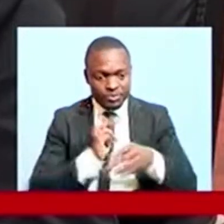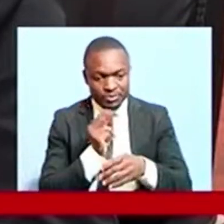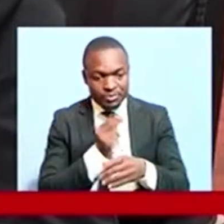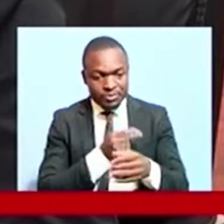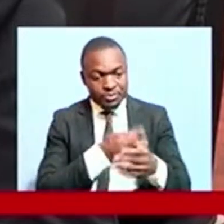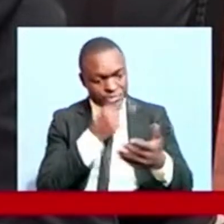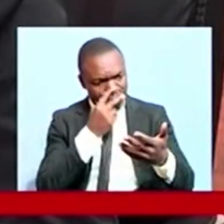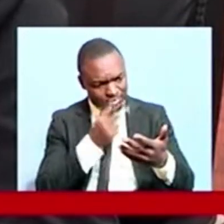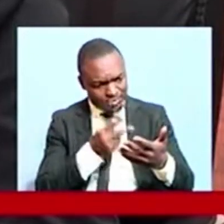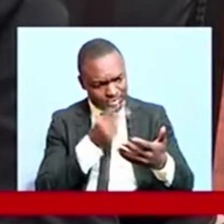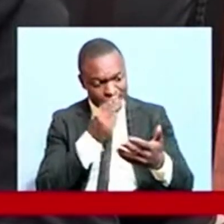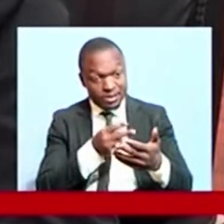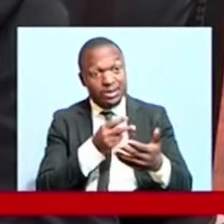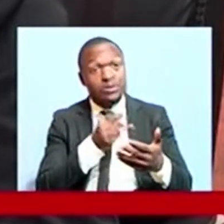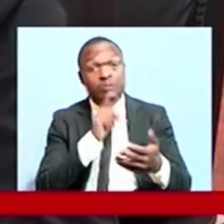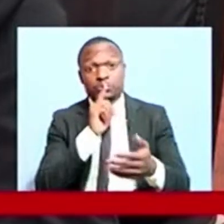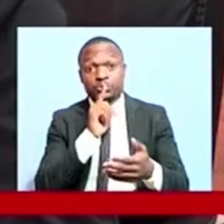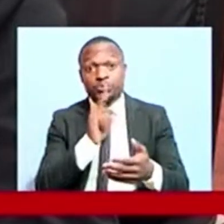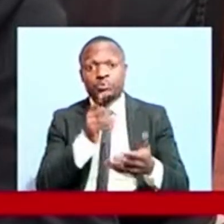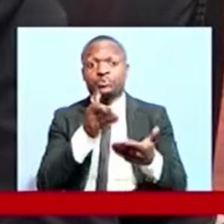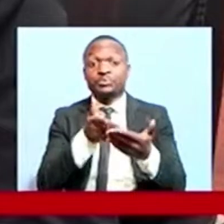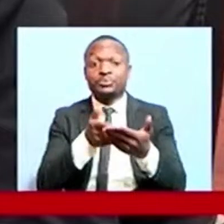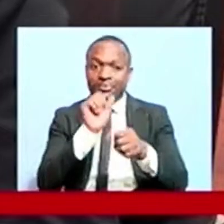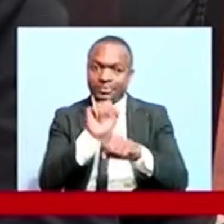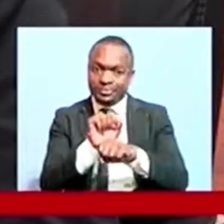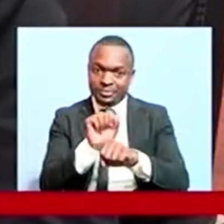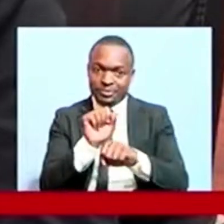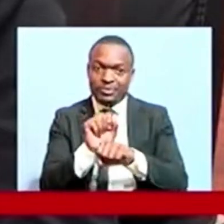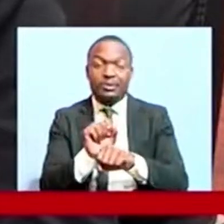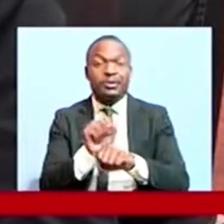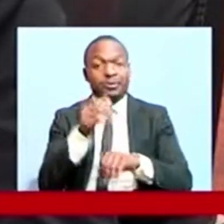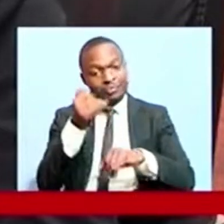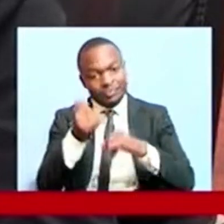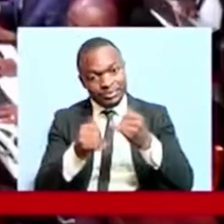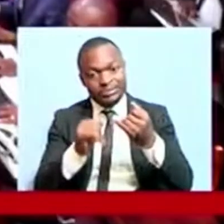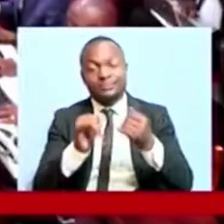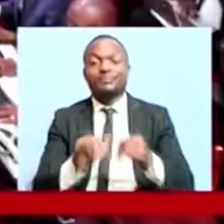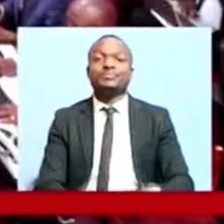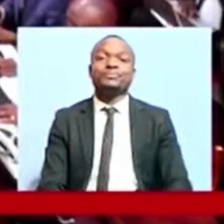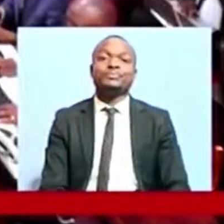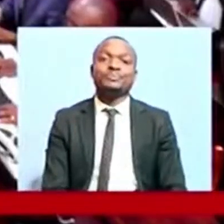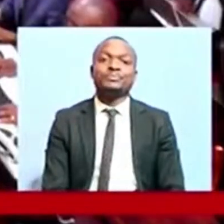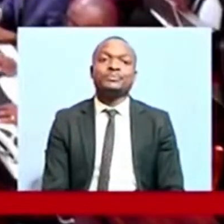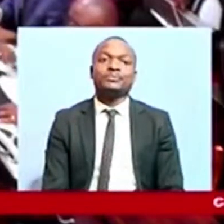appreciate that indeed these works were done?